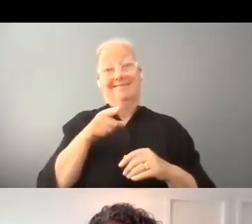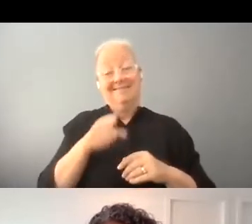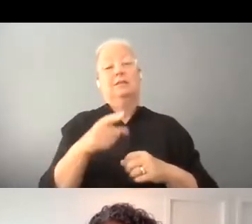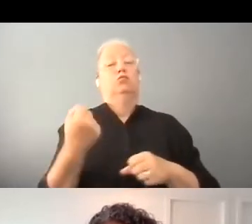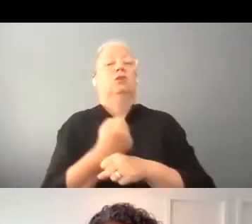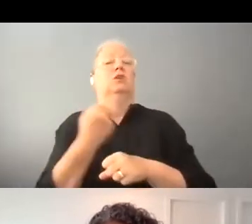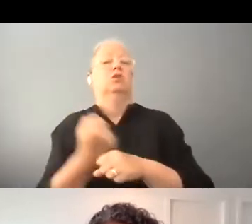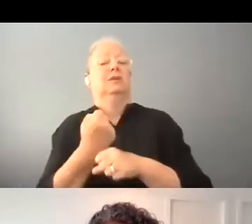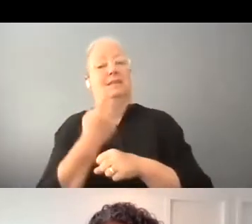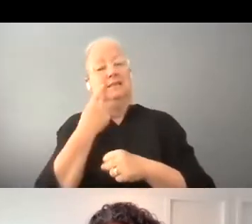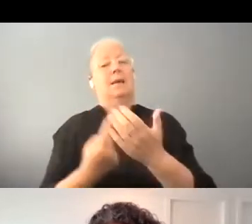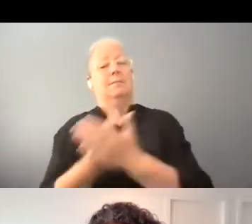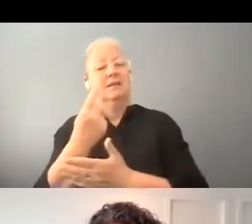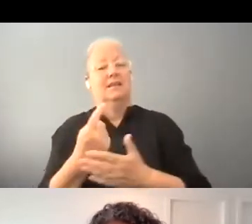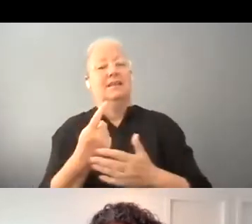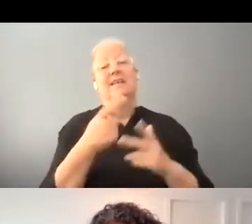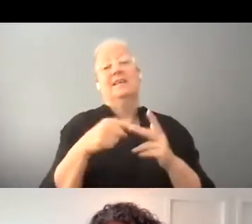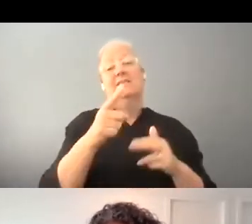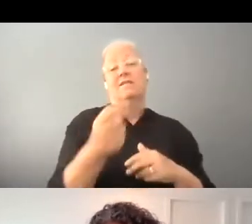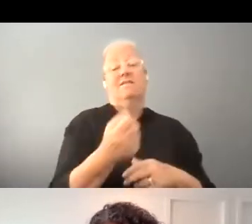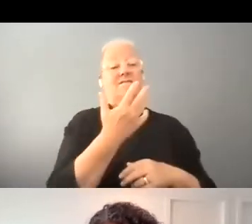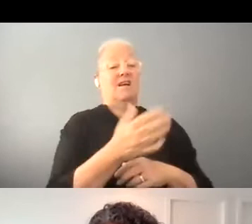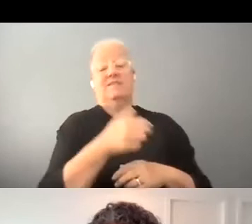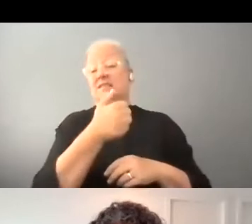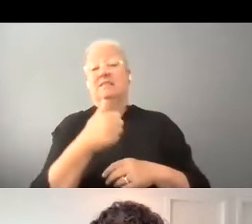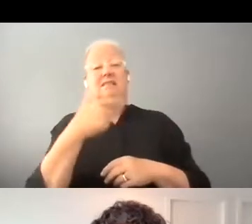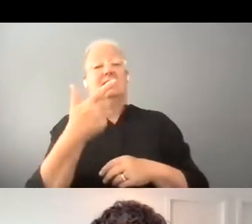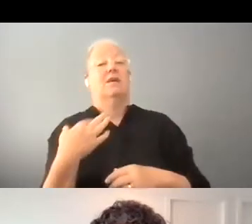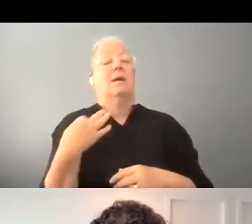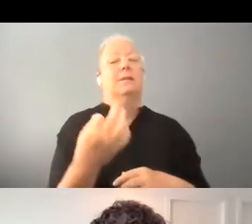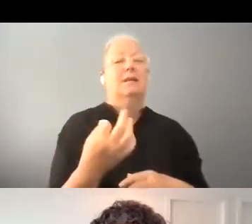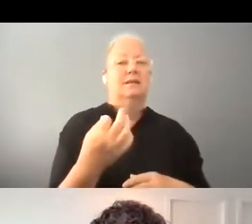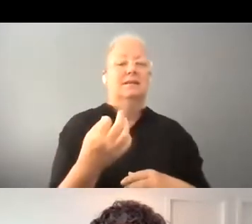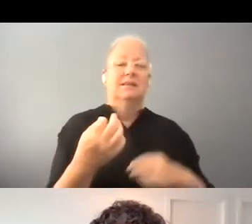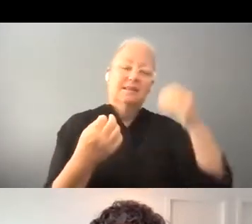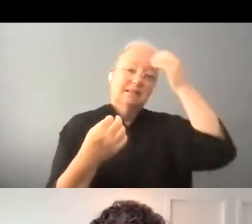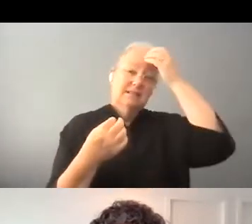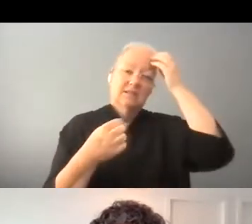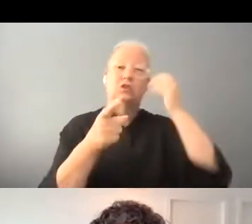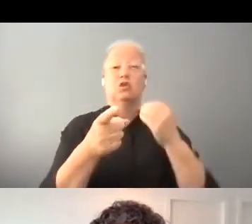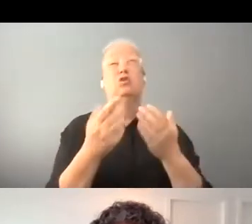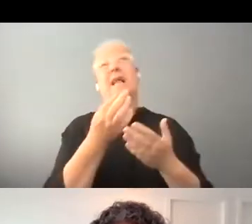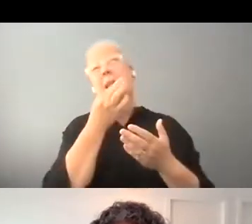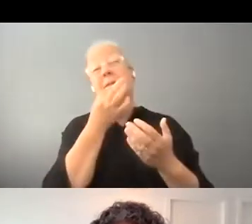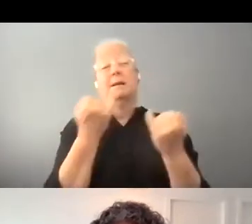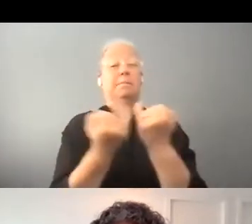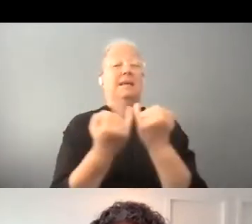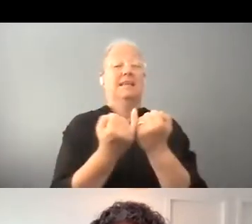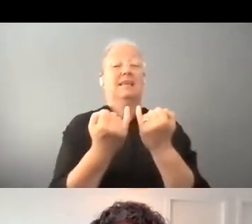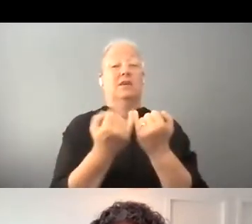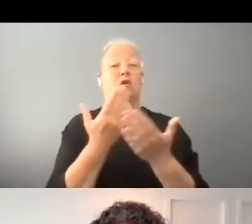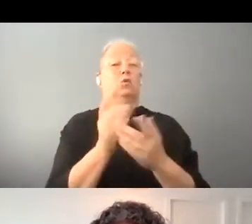So if you're on 5 or 6 or 7 different applications, you're actually competing against yourself a little bit as well, because it would be